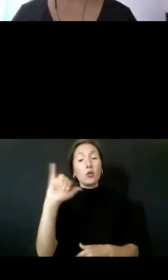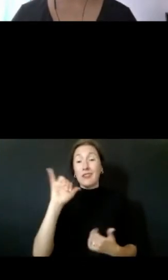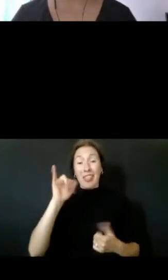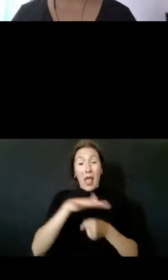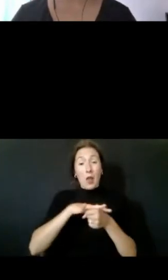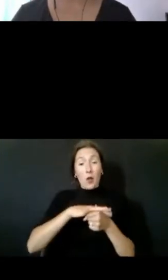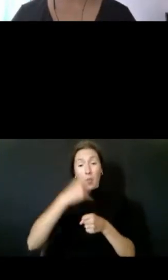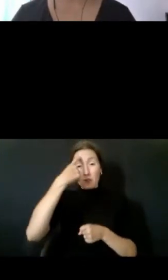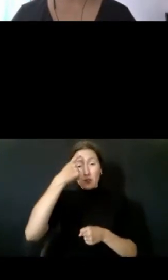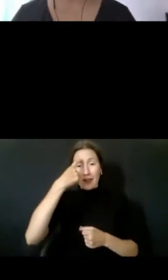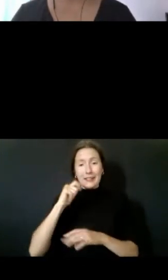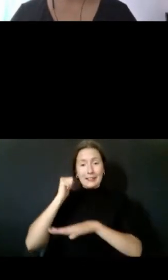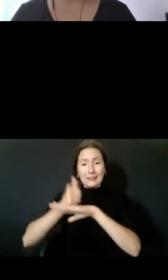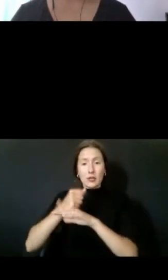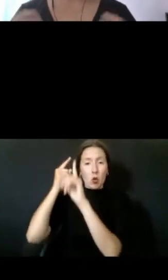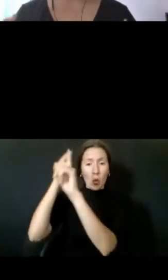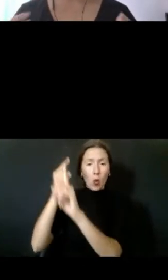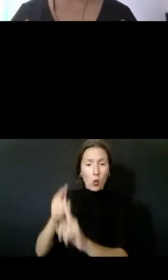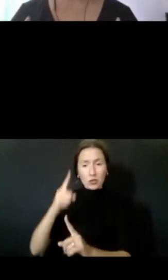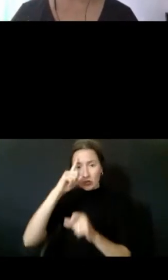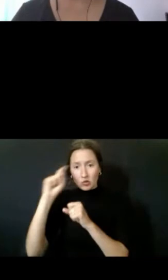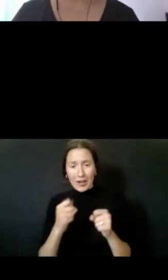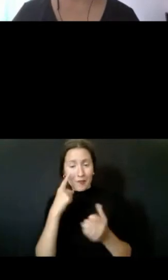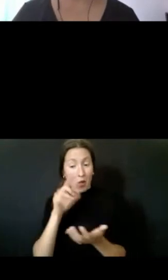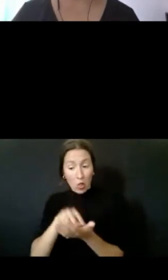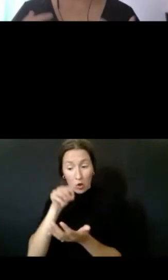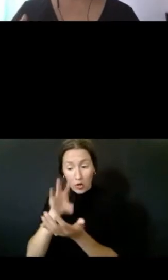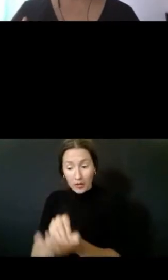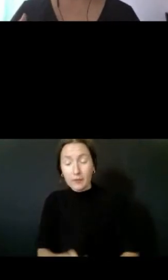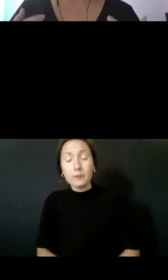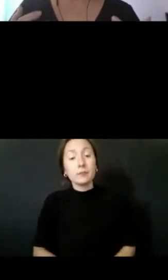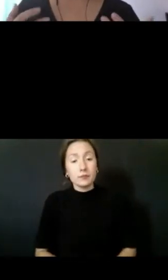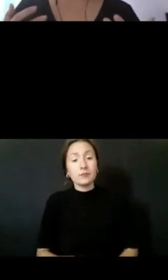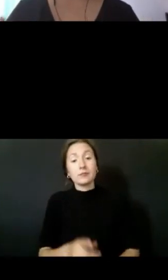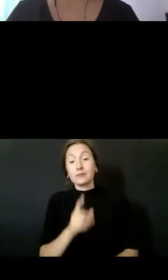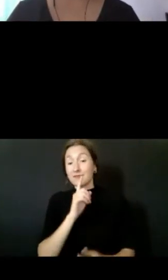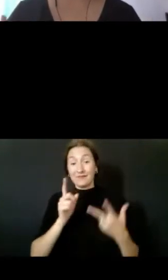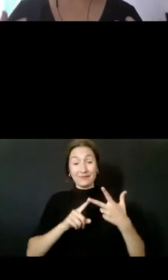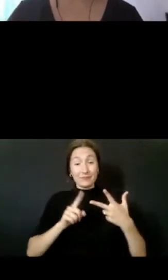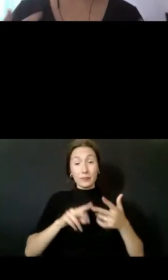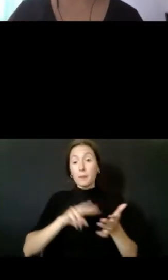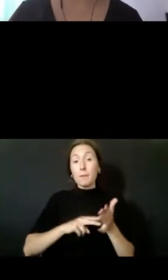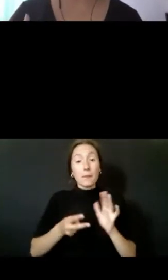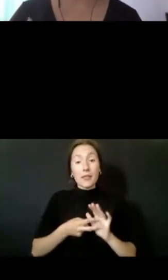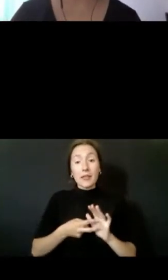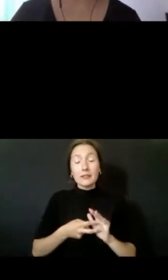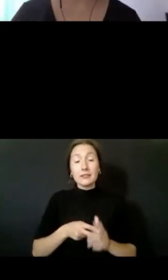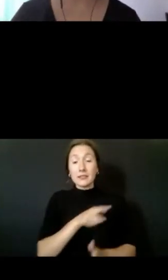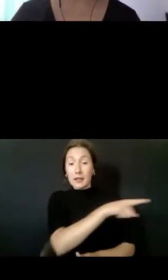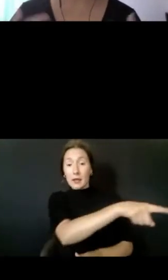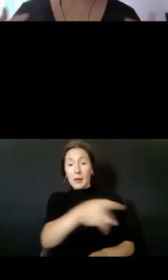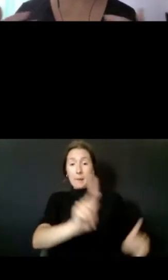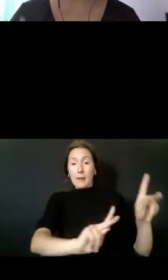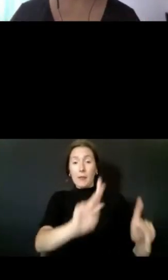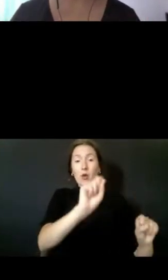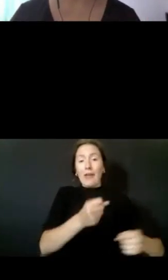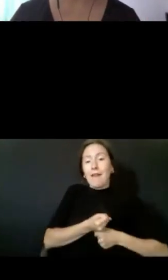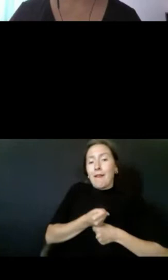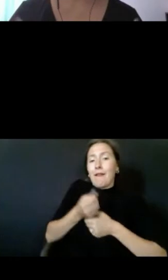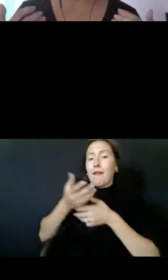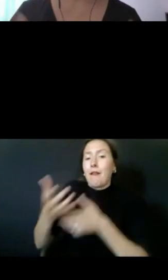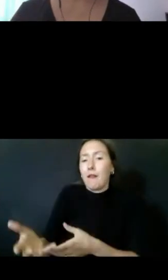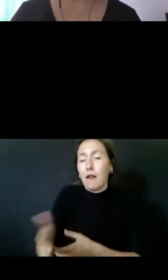strategic network that indicates how we plan and perform tasks, organize and express our ideas, and it's the strategy and goals that we use